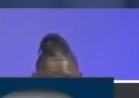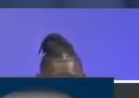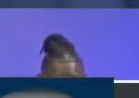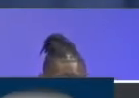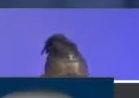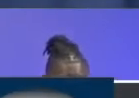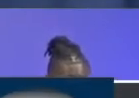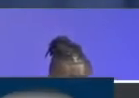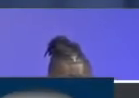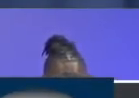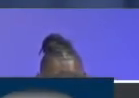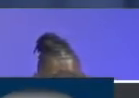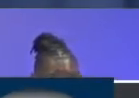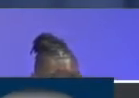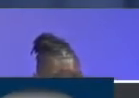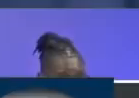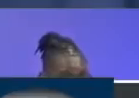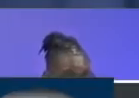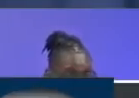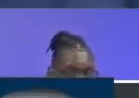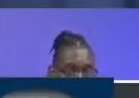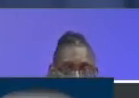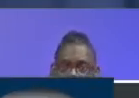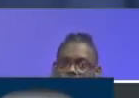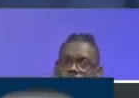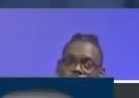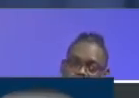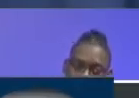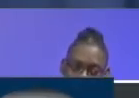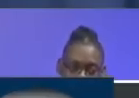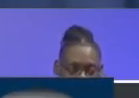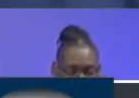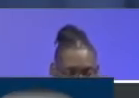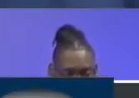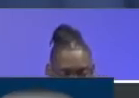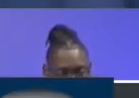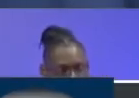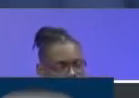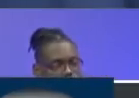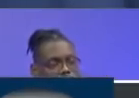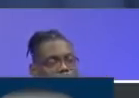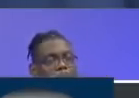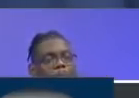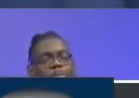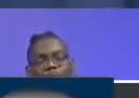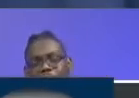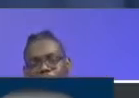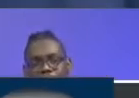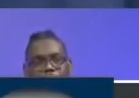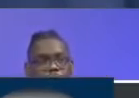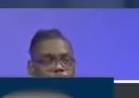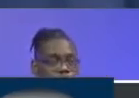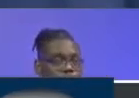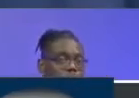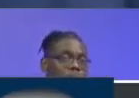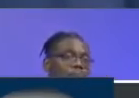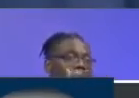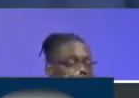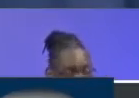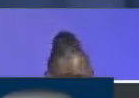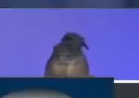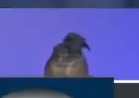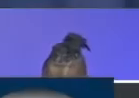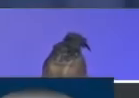those with poor outcomes continues to be, on our average, 90%. So 9 out of 10 persons in the parallel